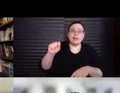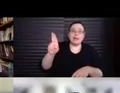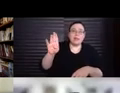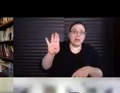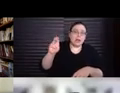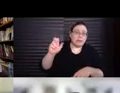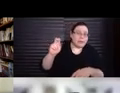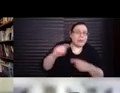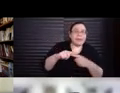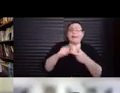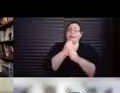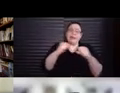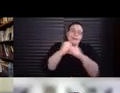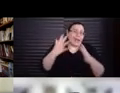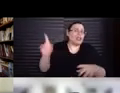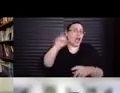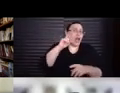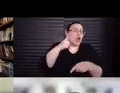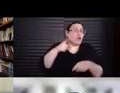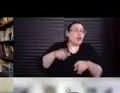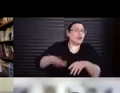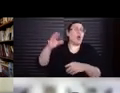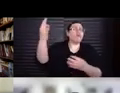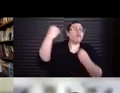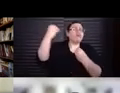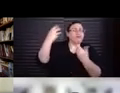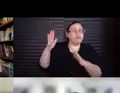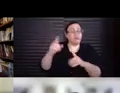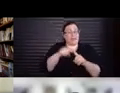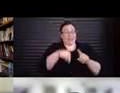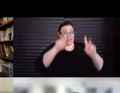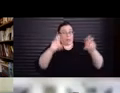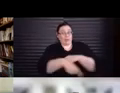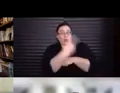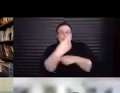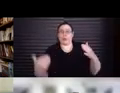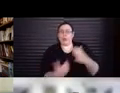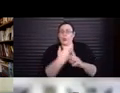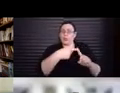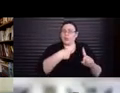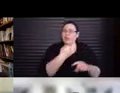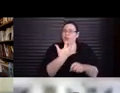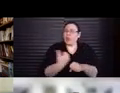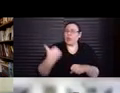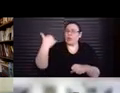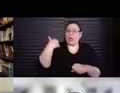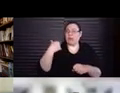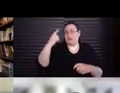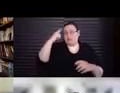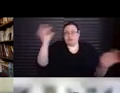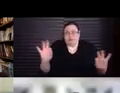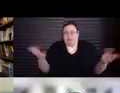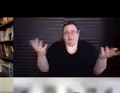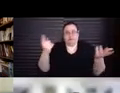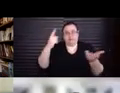fighters. But this was a very new topic to me. A few years ago when I learned, I hadn't even thought about it.